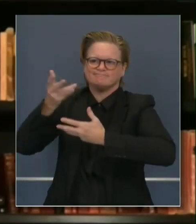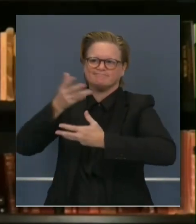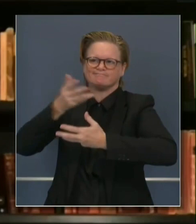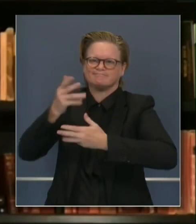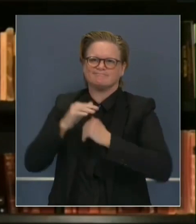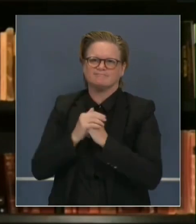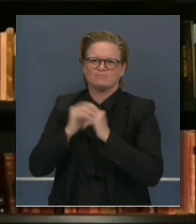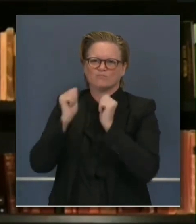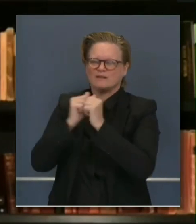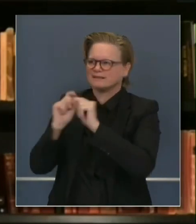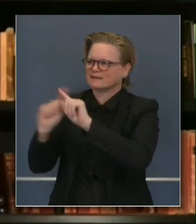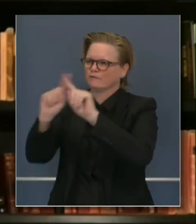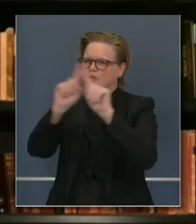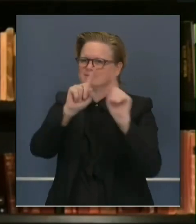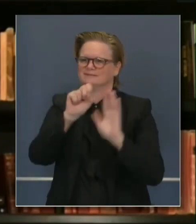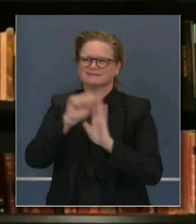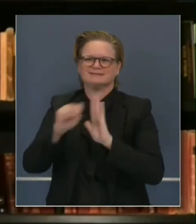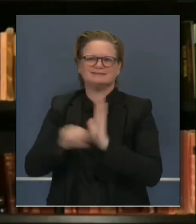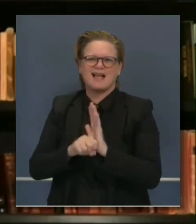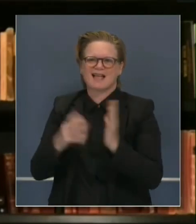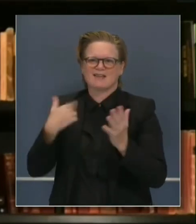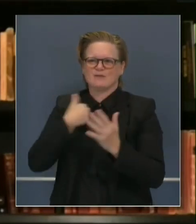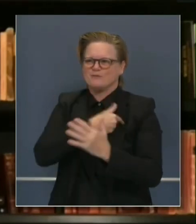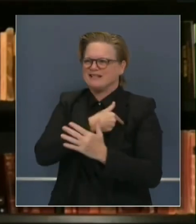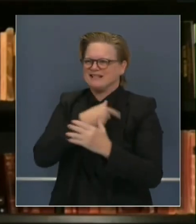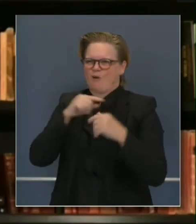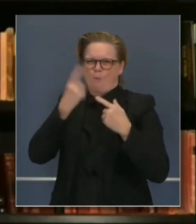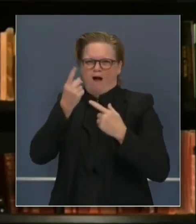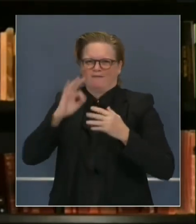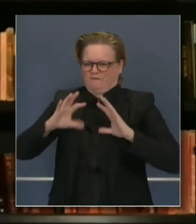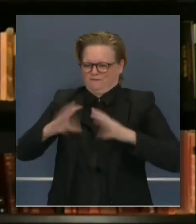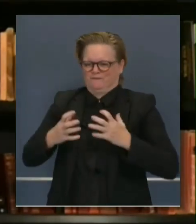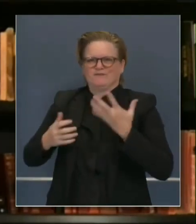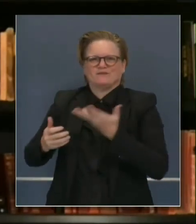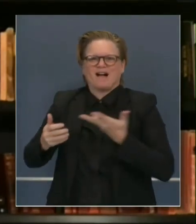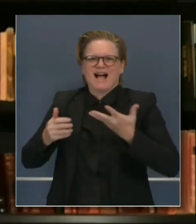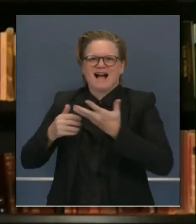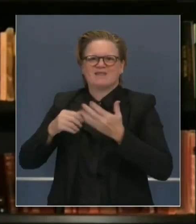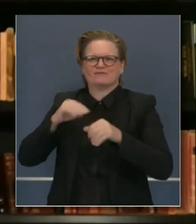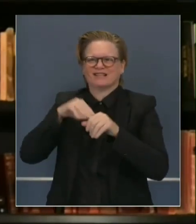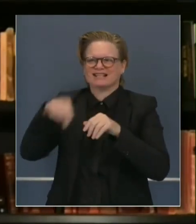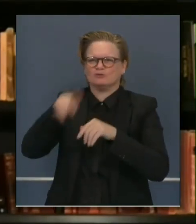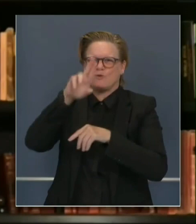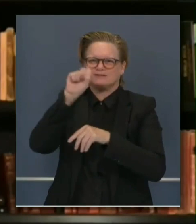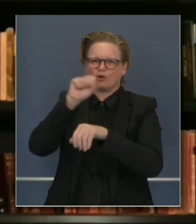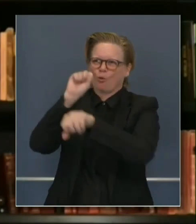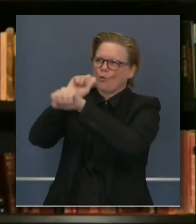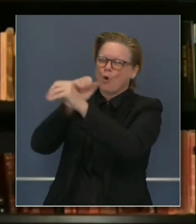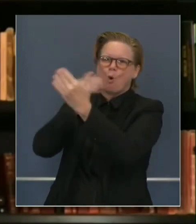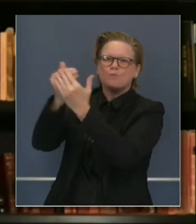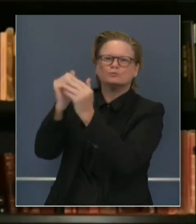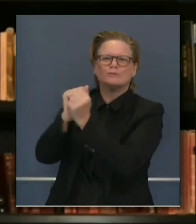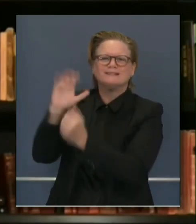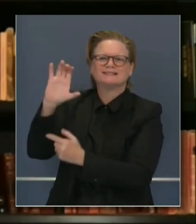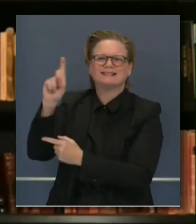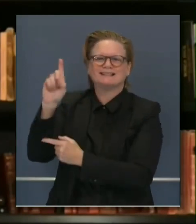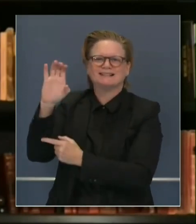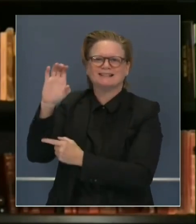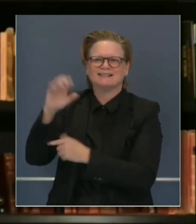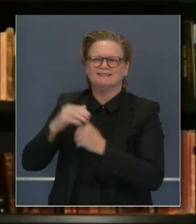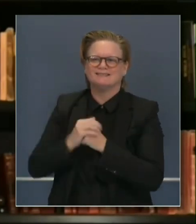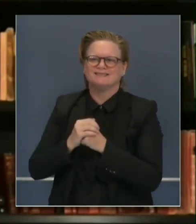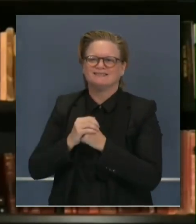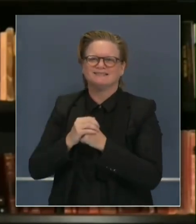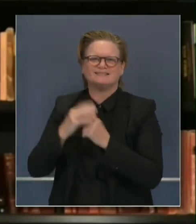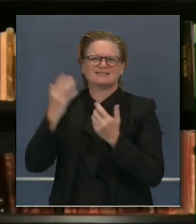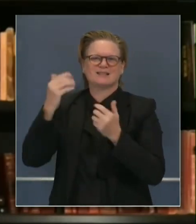America. You'll recall we were one of the 5 jurisdictions working with the CDC and working with the Department of Defense doing micro